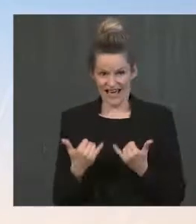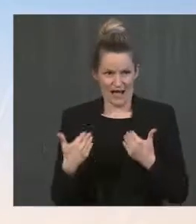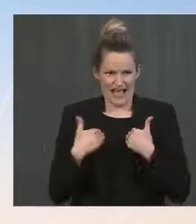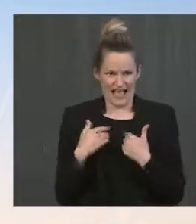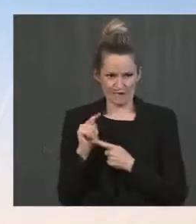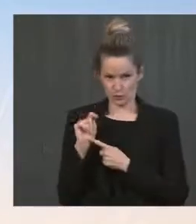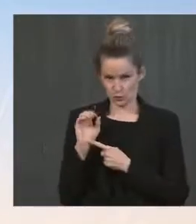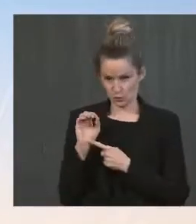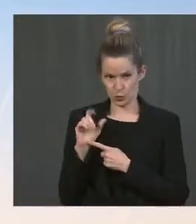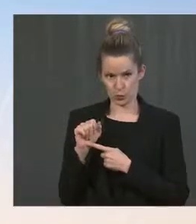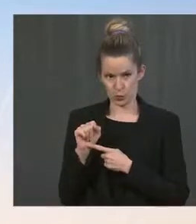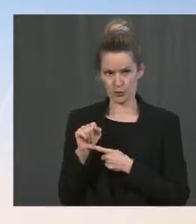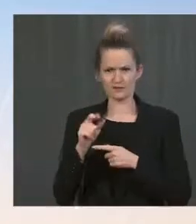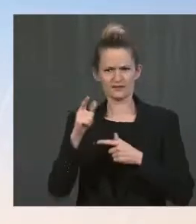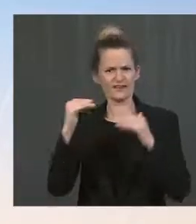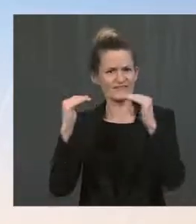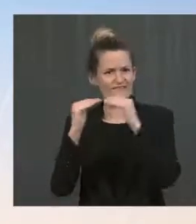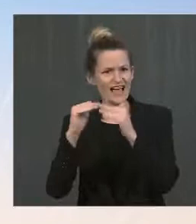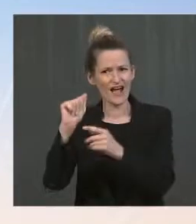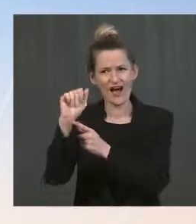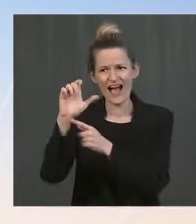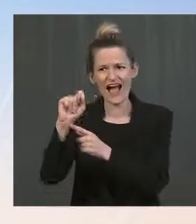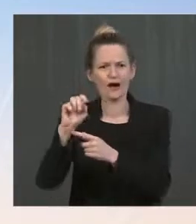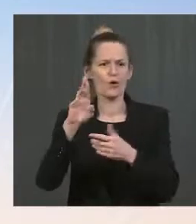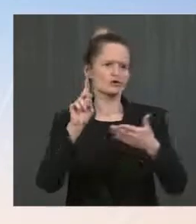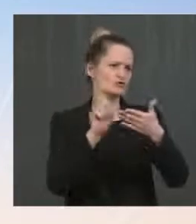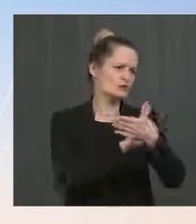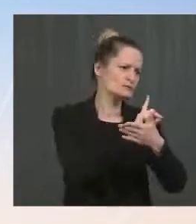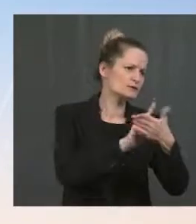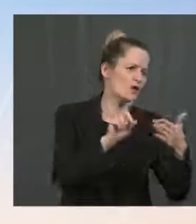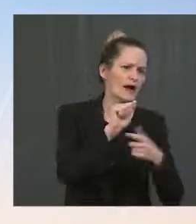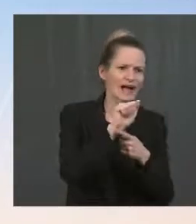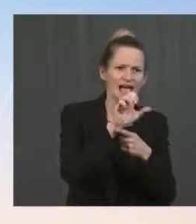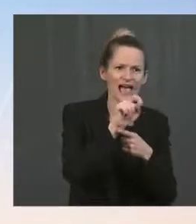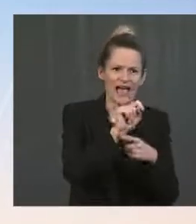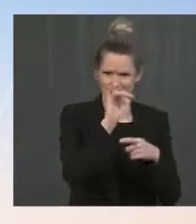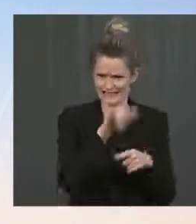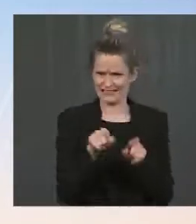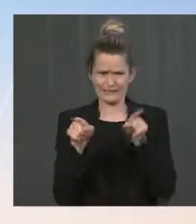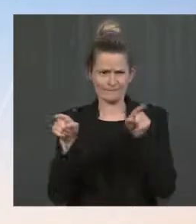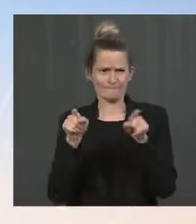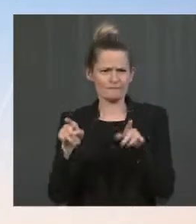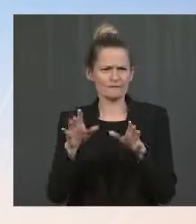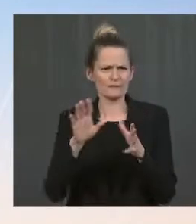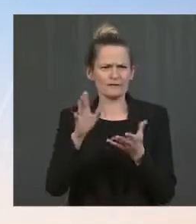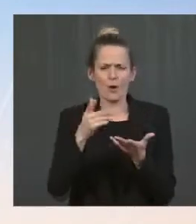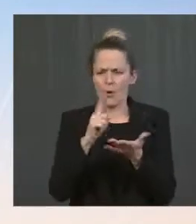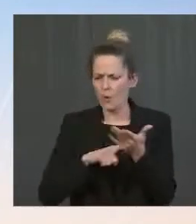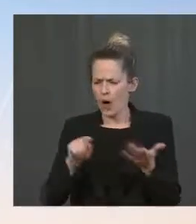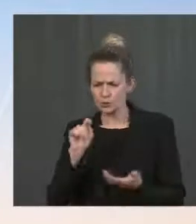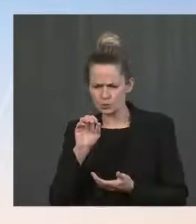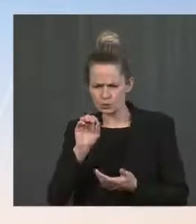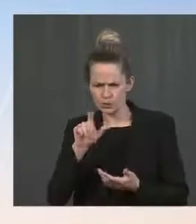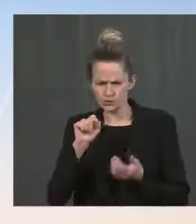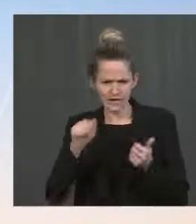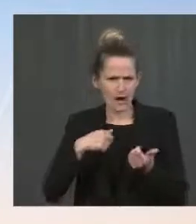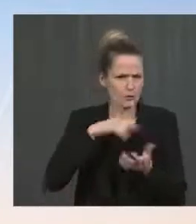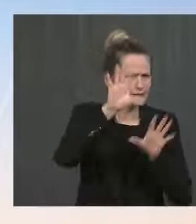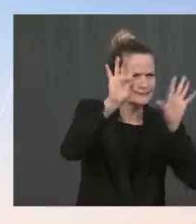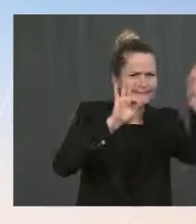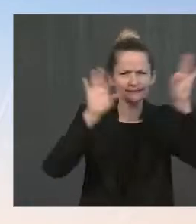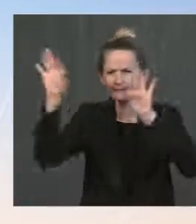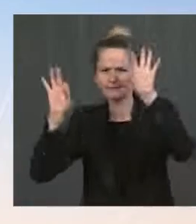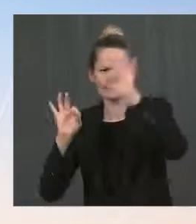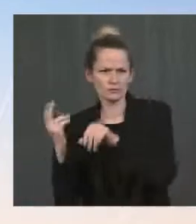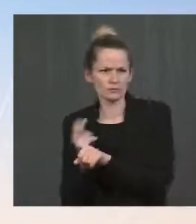there's a discriminatory practice, if the poultry system is not treating poultry producers fairly, what tools do we have? Right now, we don't have very strong tools. We are strengthening